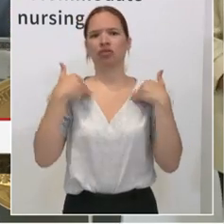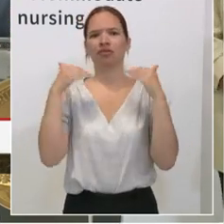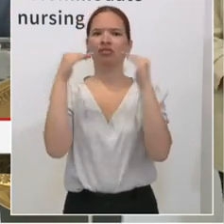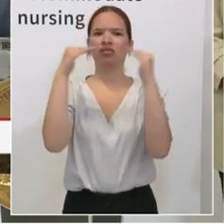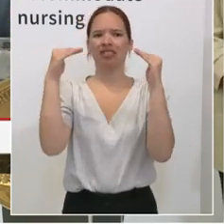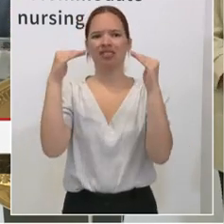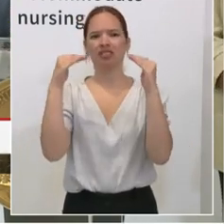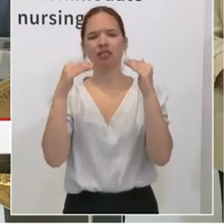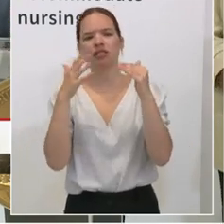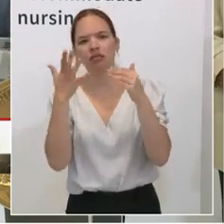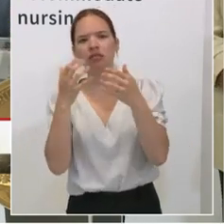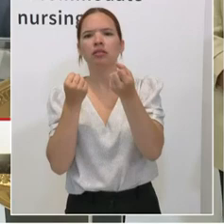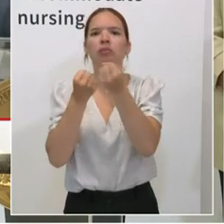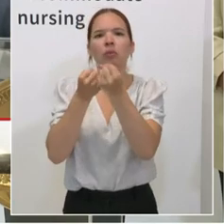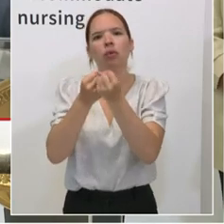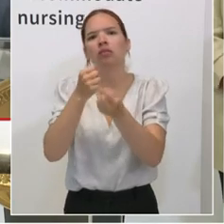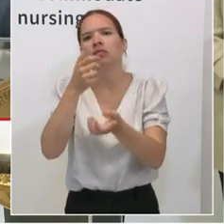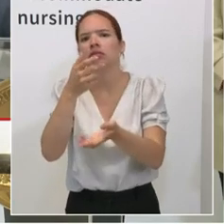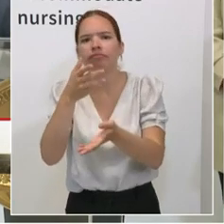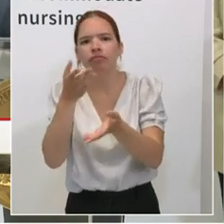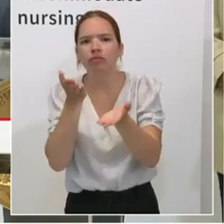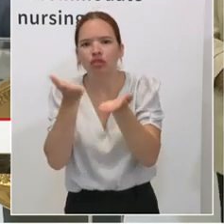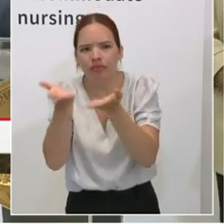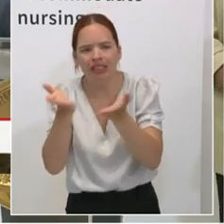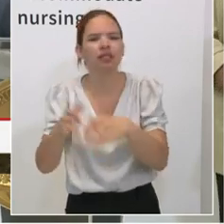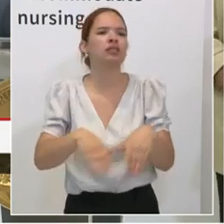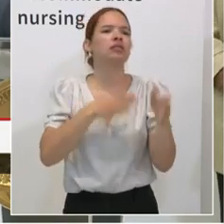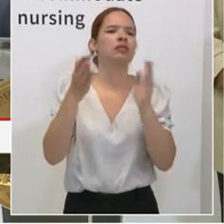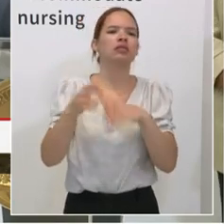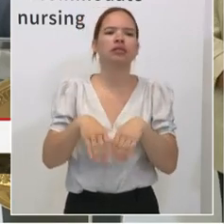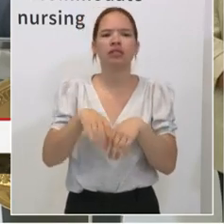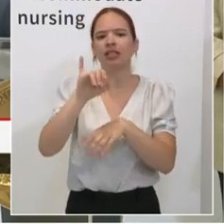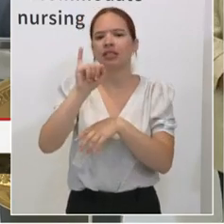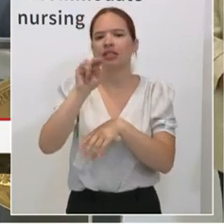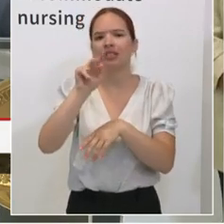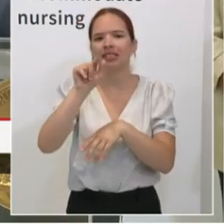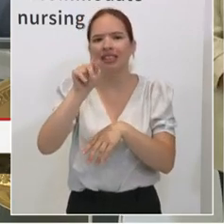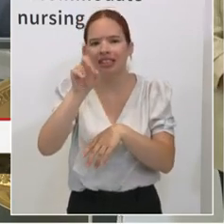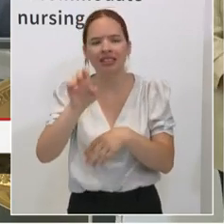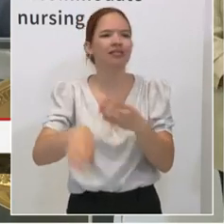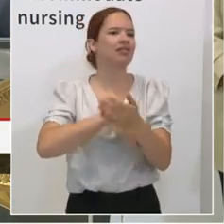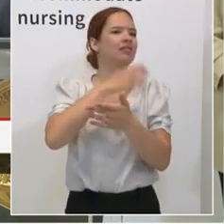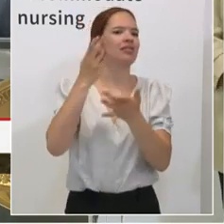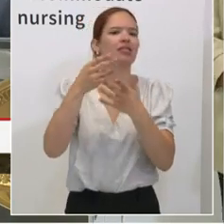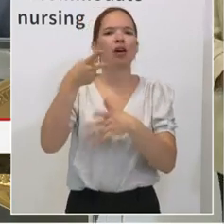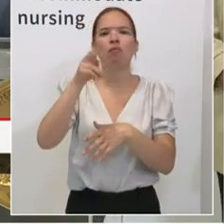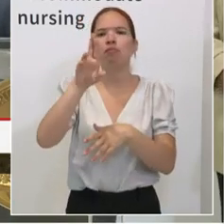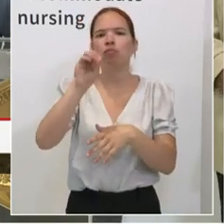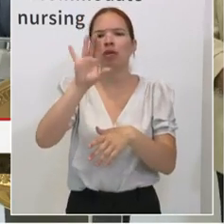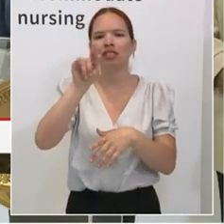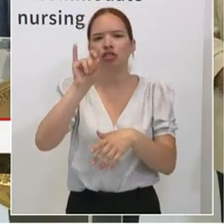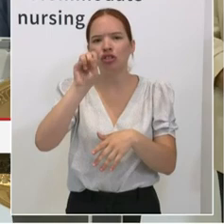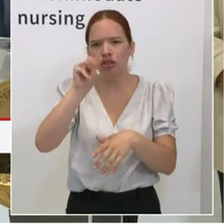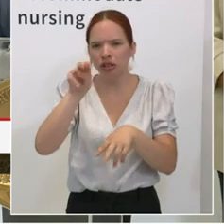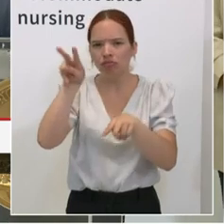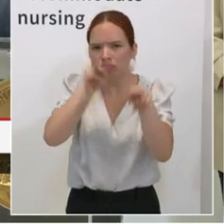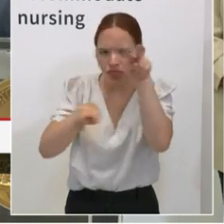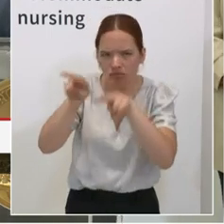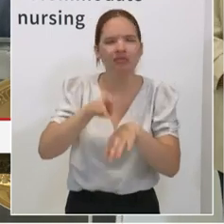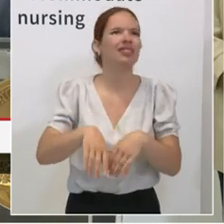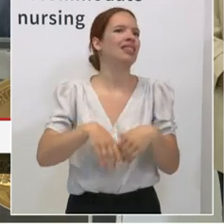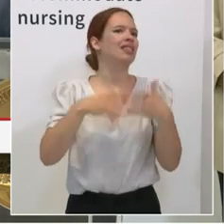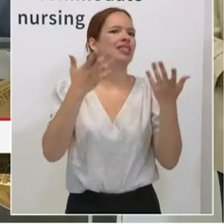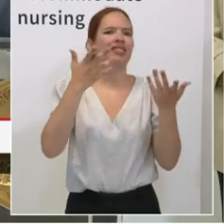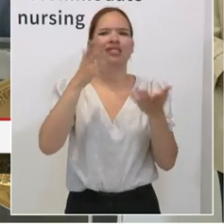services, operations, intake, probation, supervision, detention, and the treatment of committed